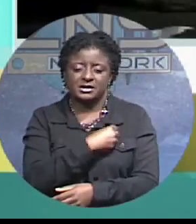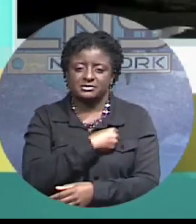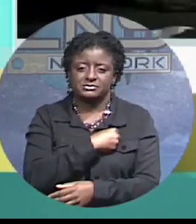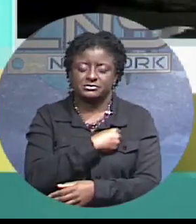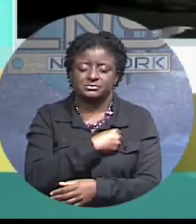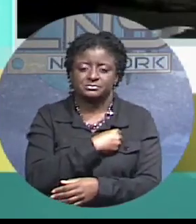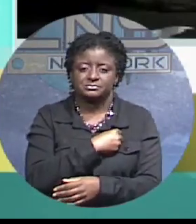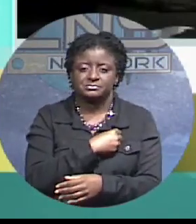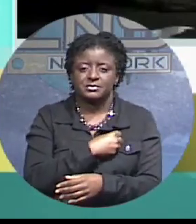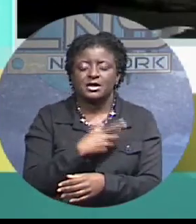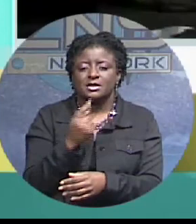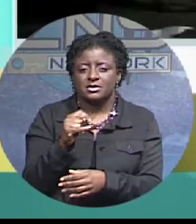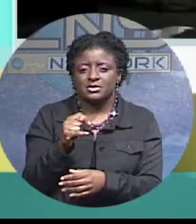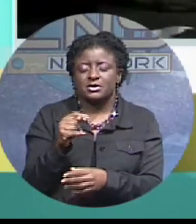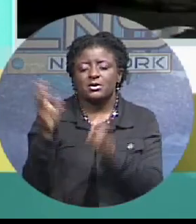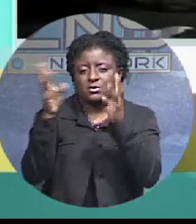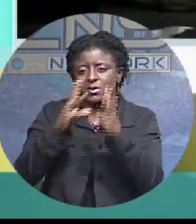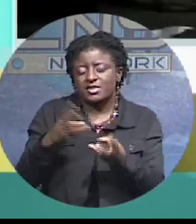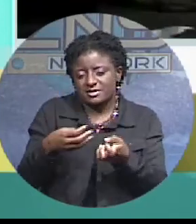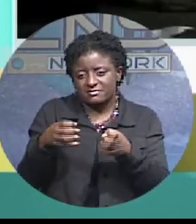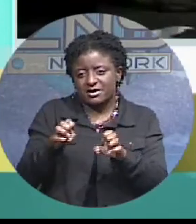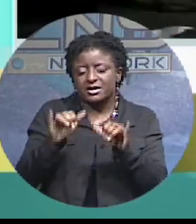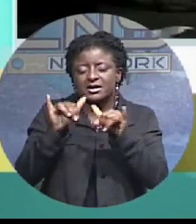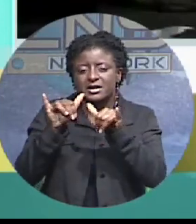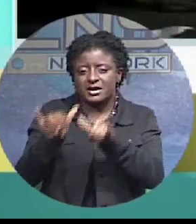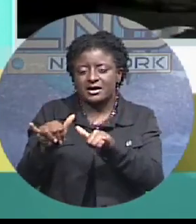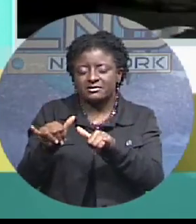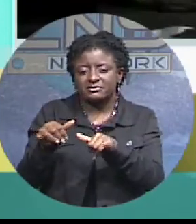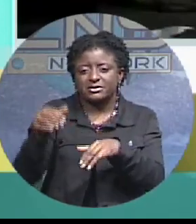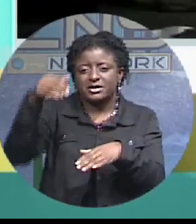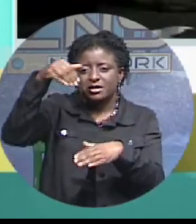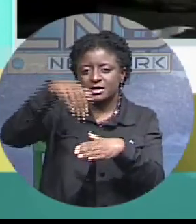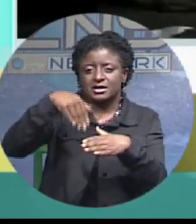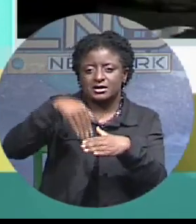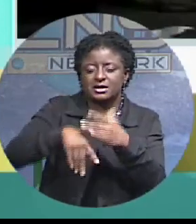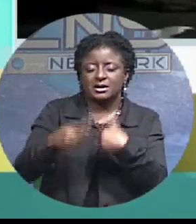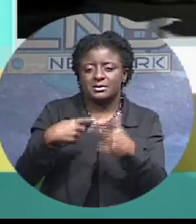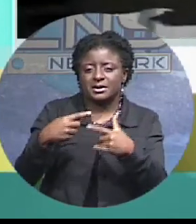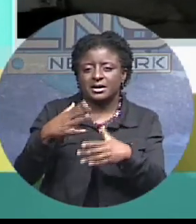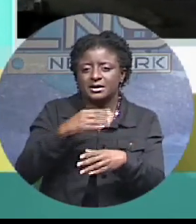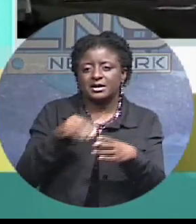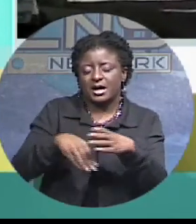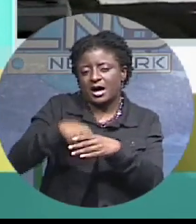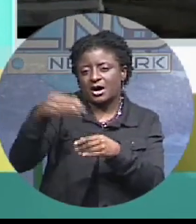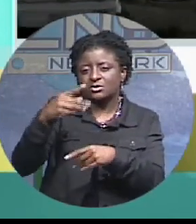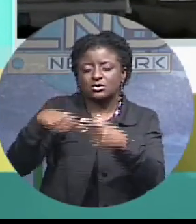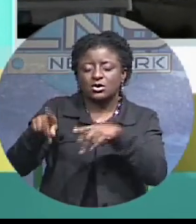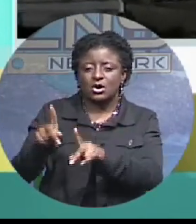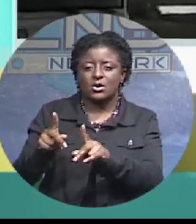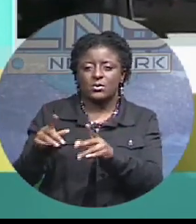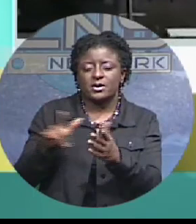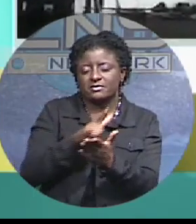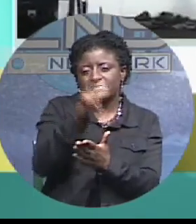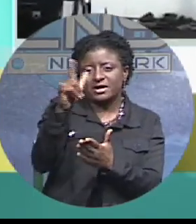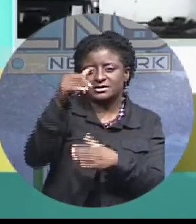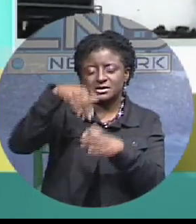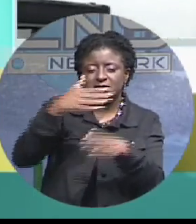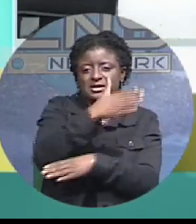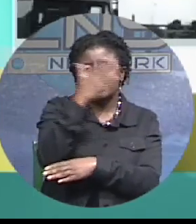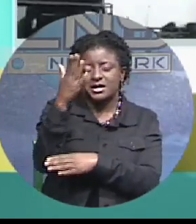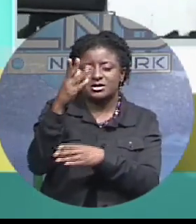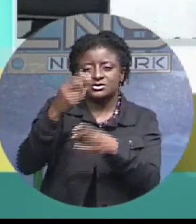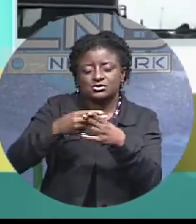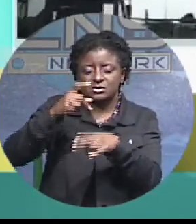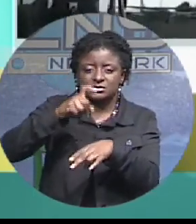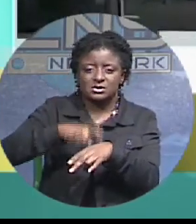duty. The weather event also left inbound and outbound flights up in the air temporarily. Now, there were reports that there were 2